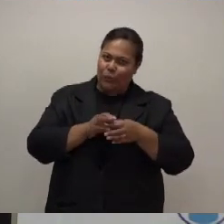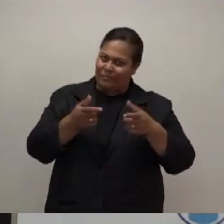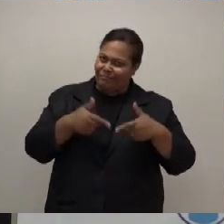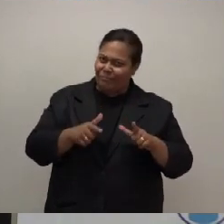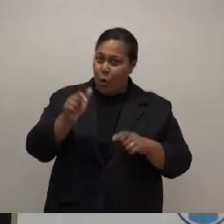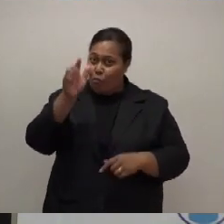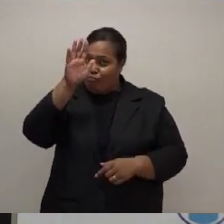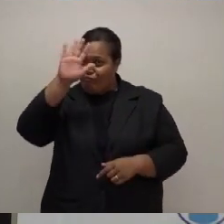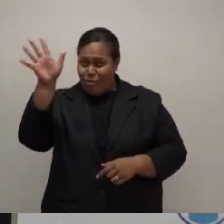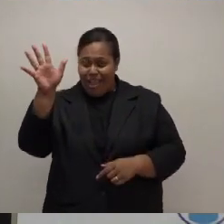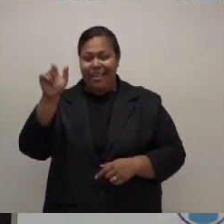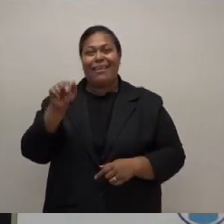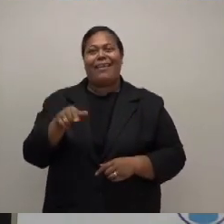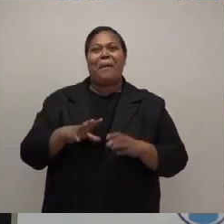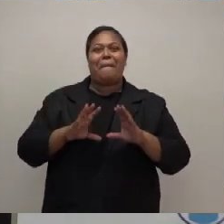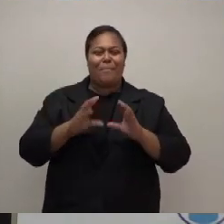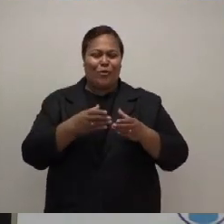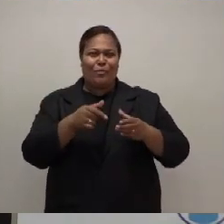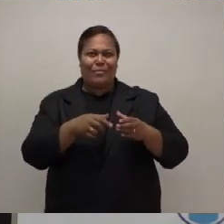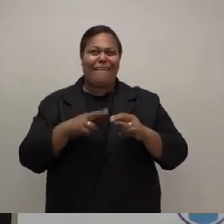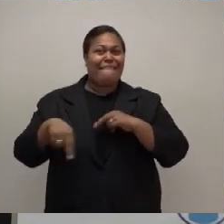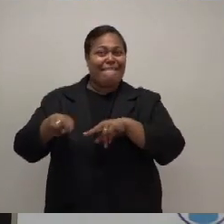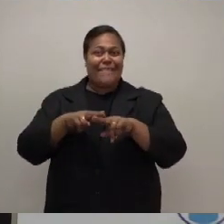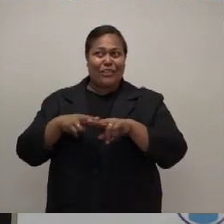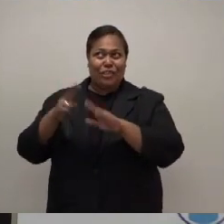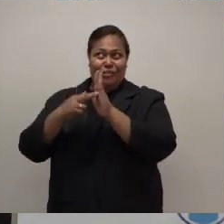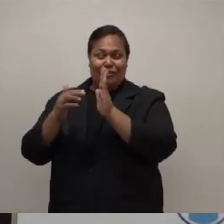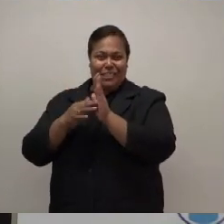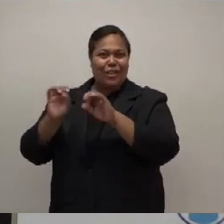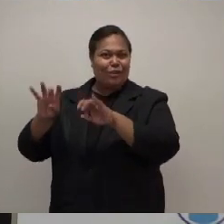bubble, between Fiji, New Zealand, and Australia.